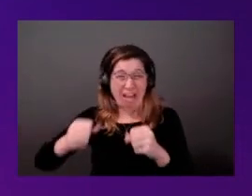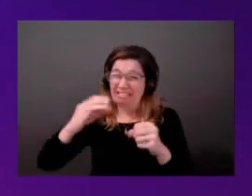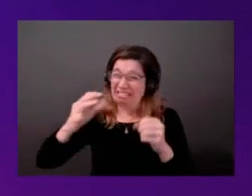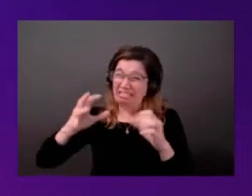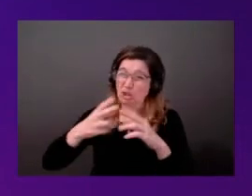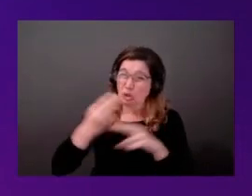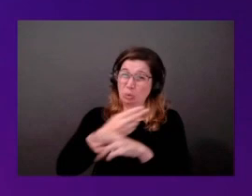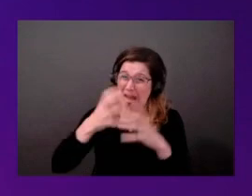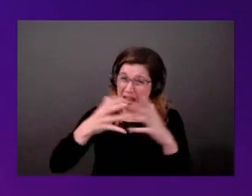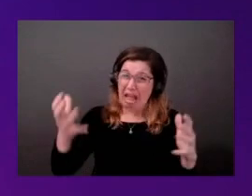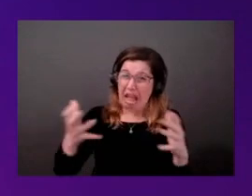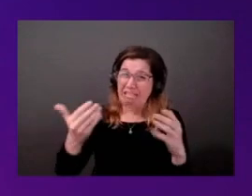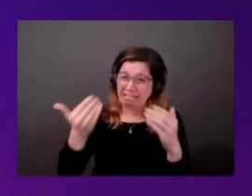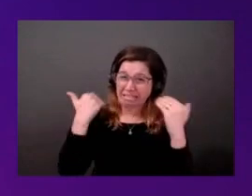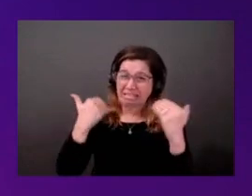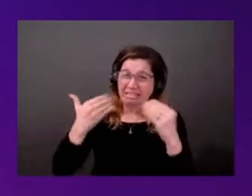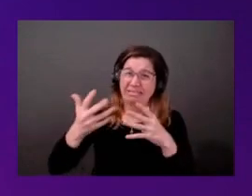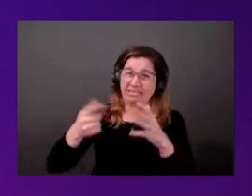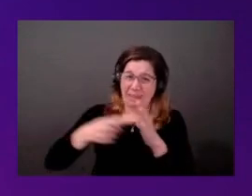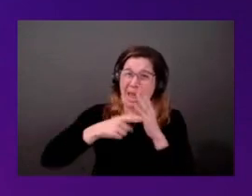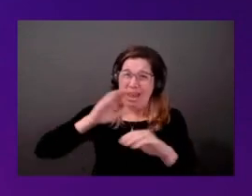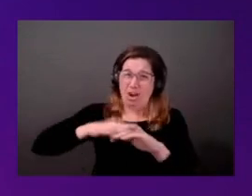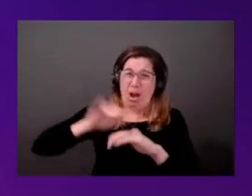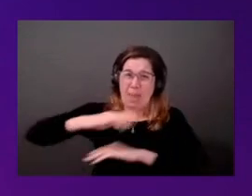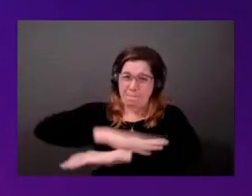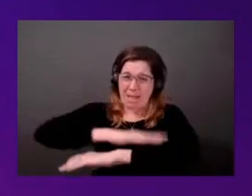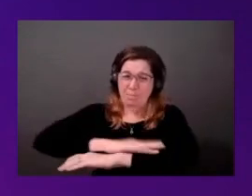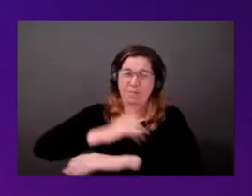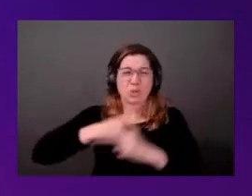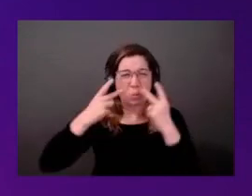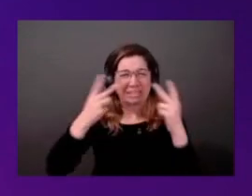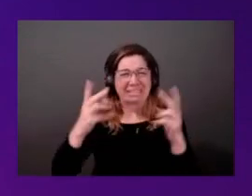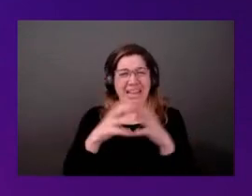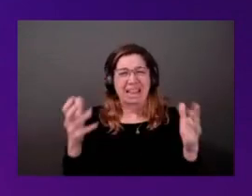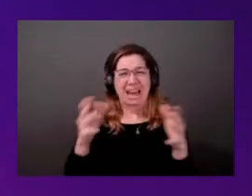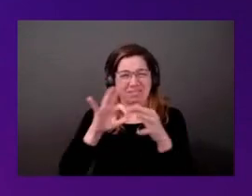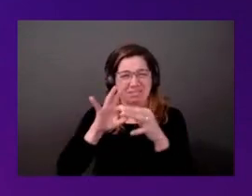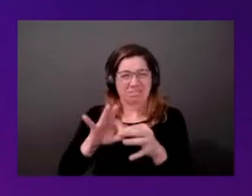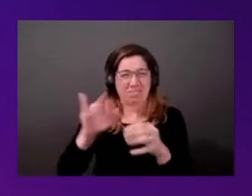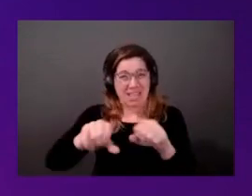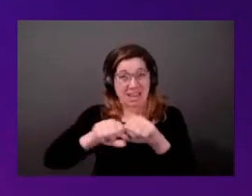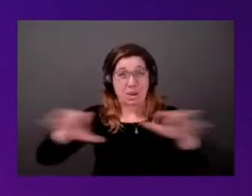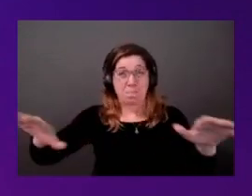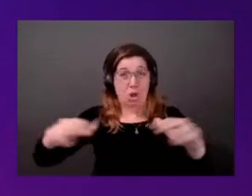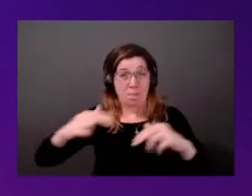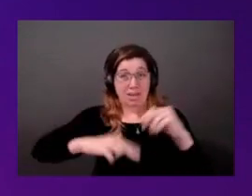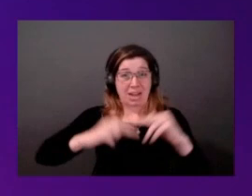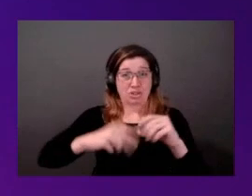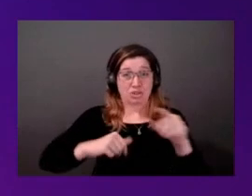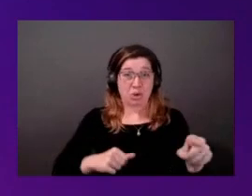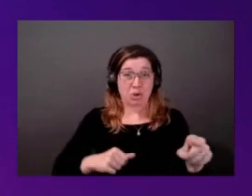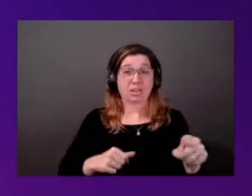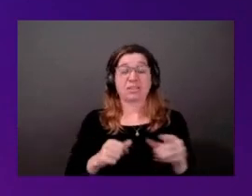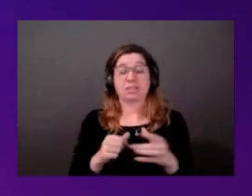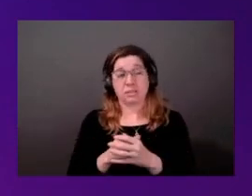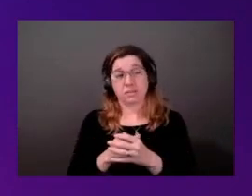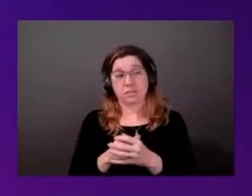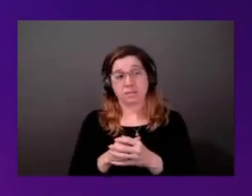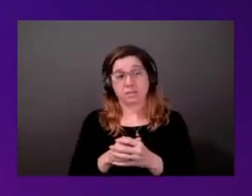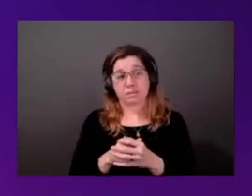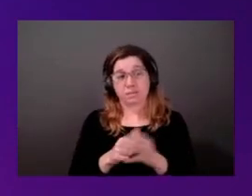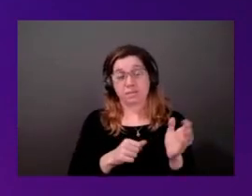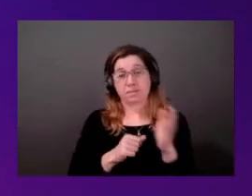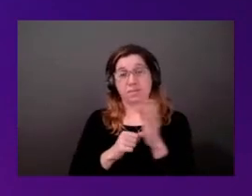that segment per se, or that deployment construct. And the other area that we see is how we can scale this